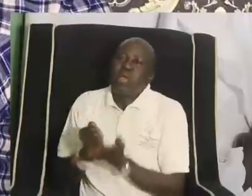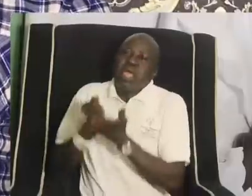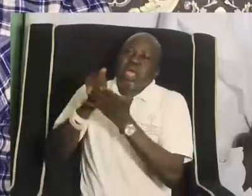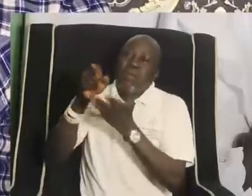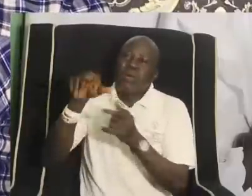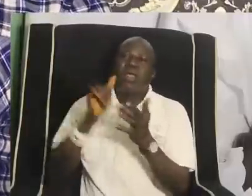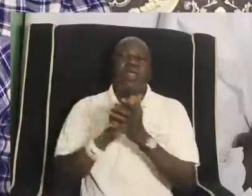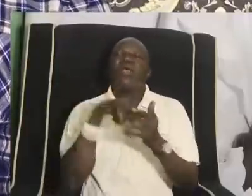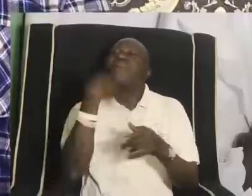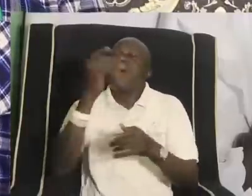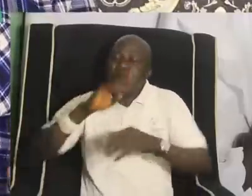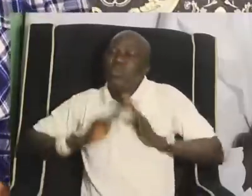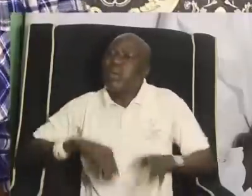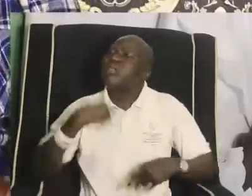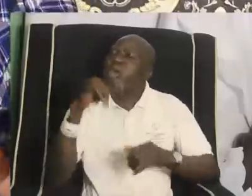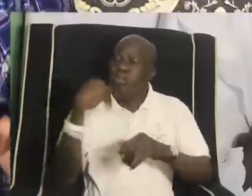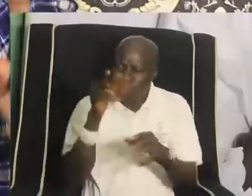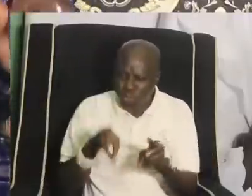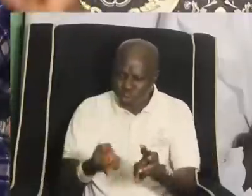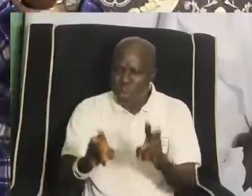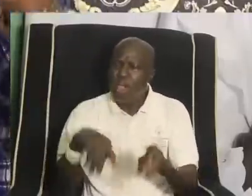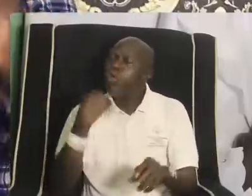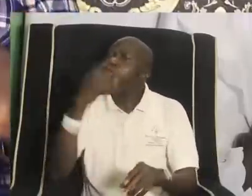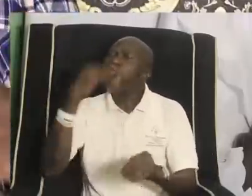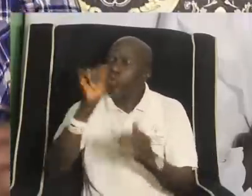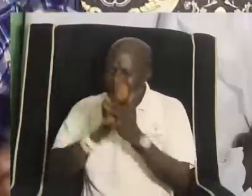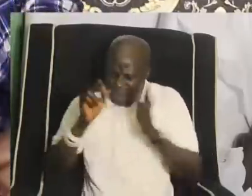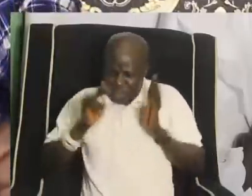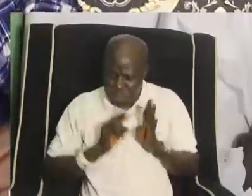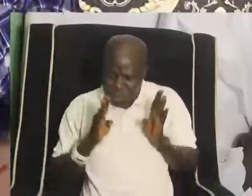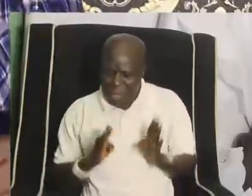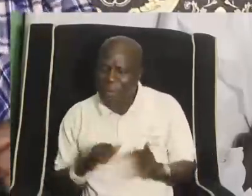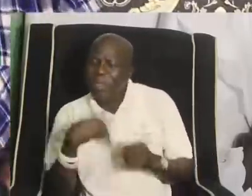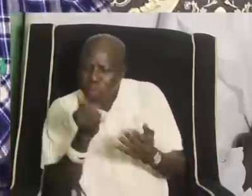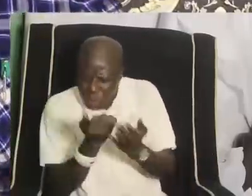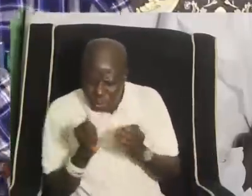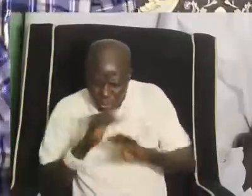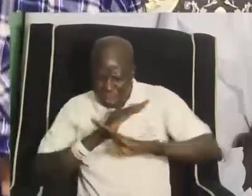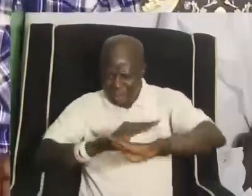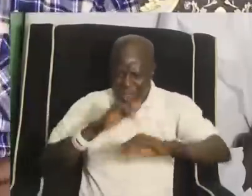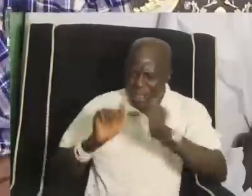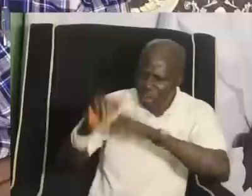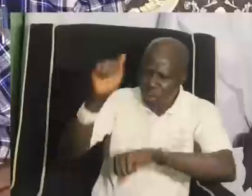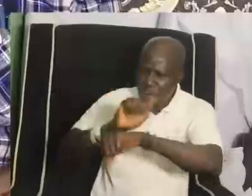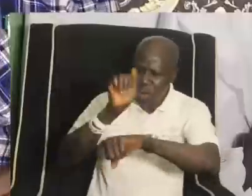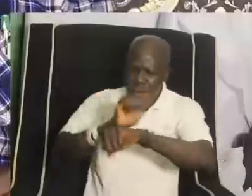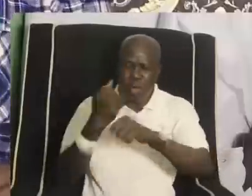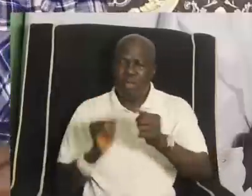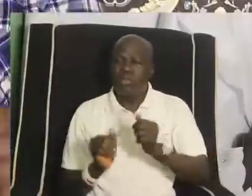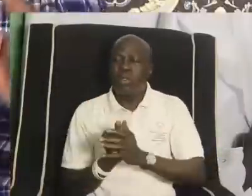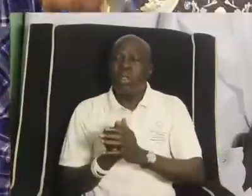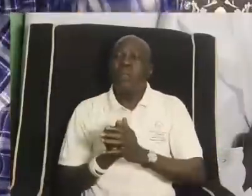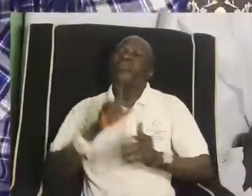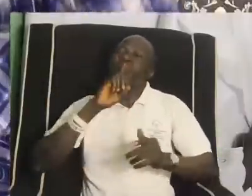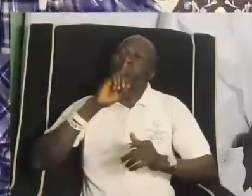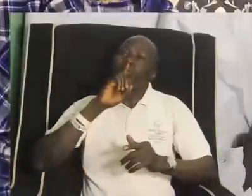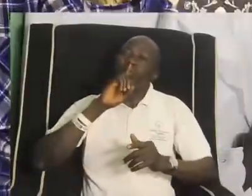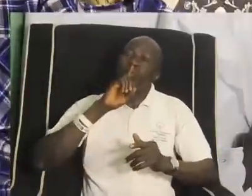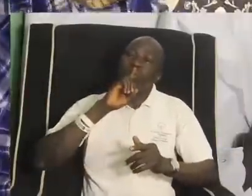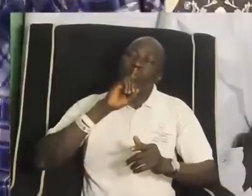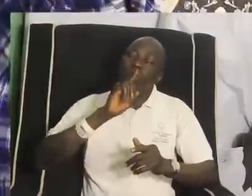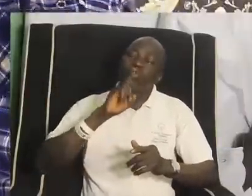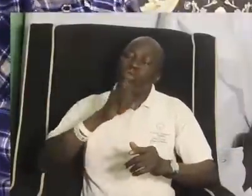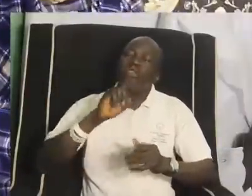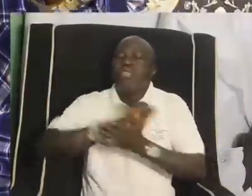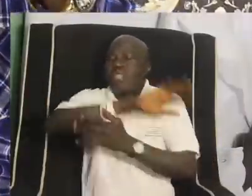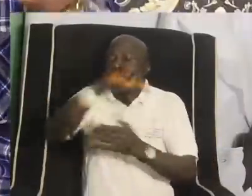God wants to help you. A man say where is the way. Kani enjeje to fe. Who is the man that wants to eat that God? No, don't want to eat Allah. What